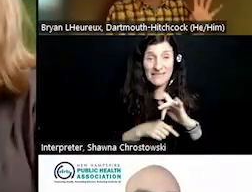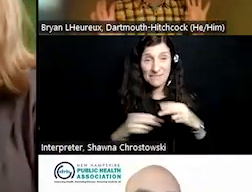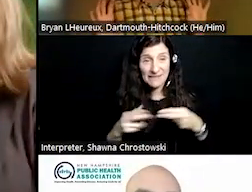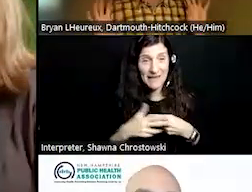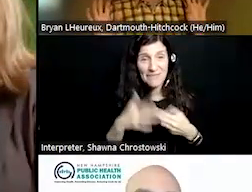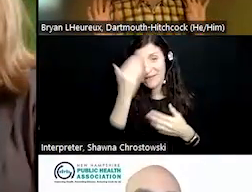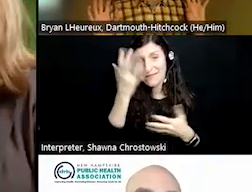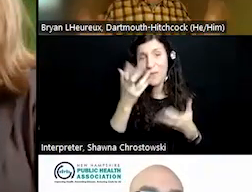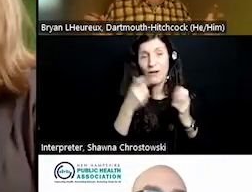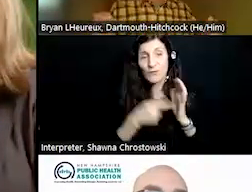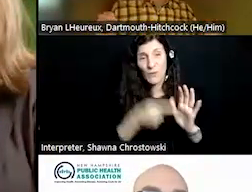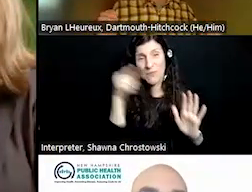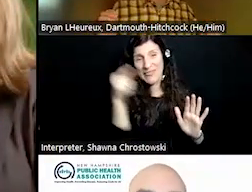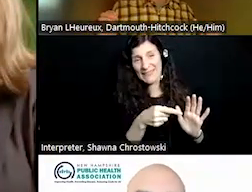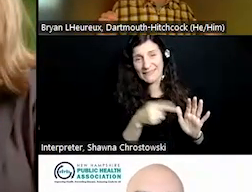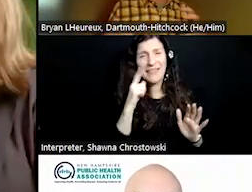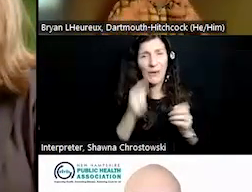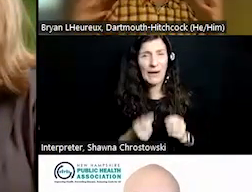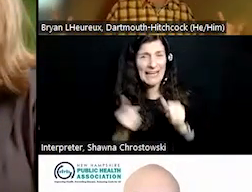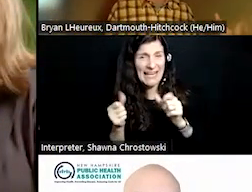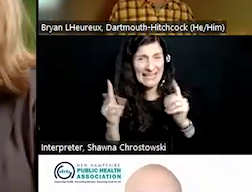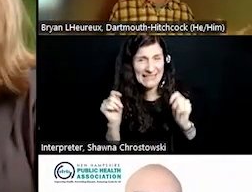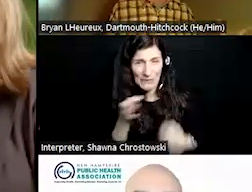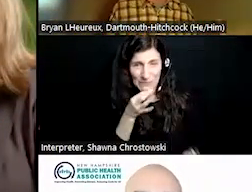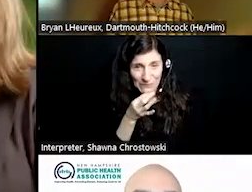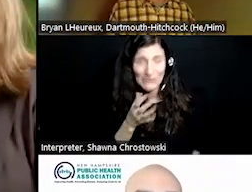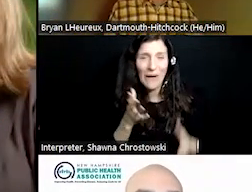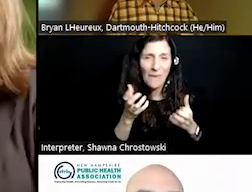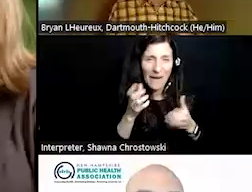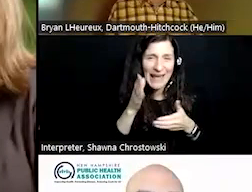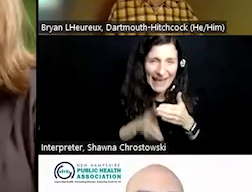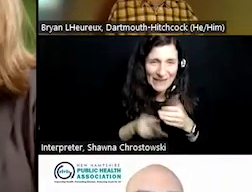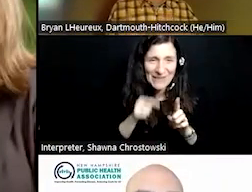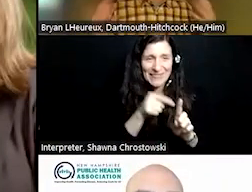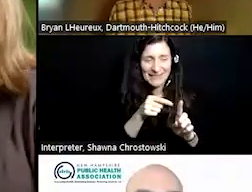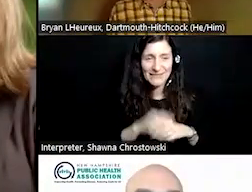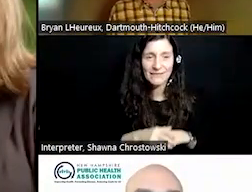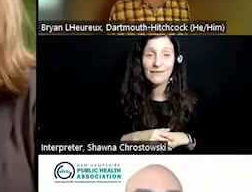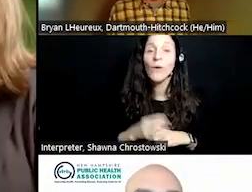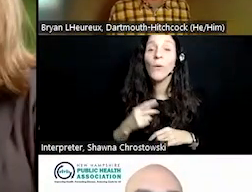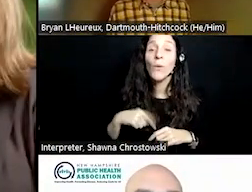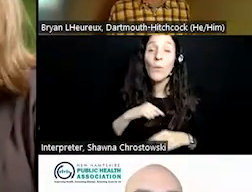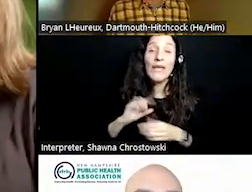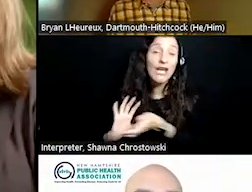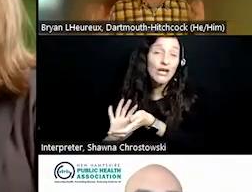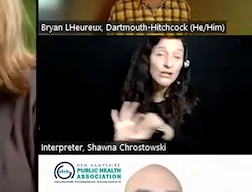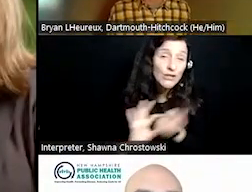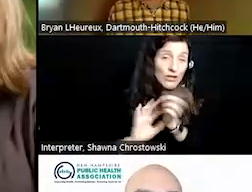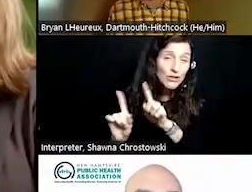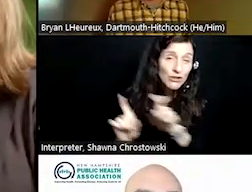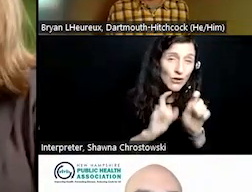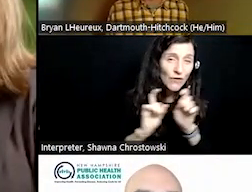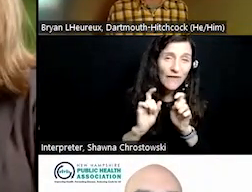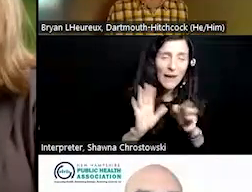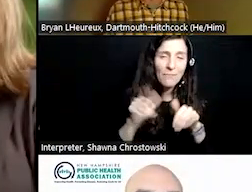this. I think we're gonna get kicked out here. So I want to end with this note. We went and surveyed providers about the work that our